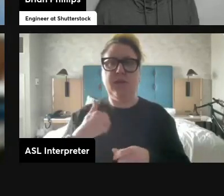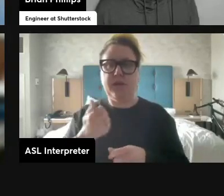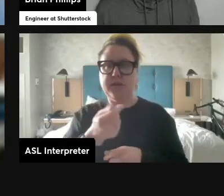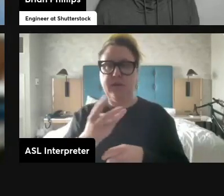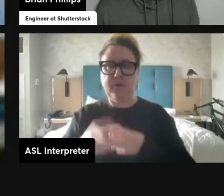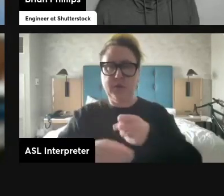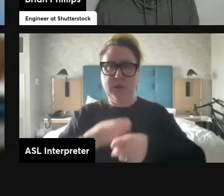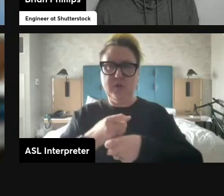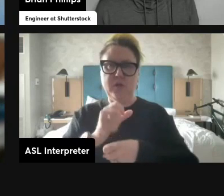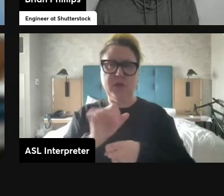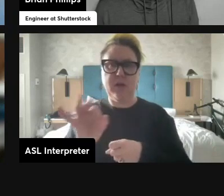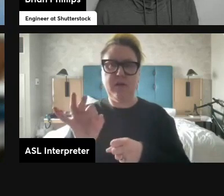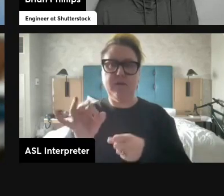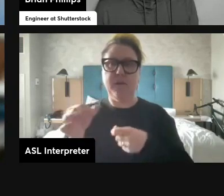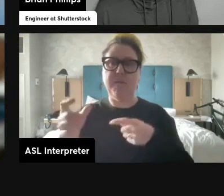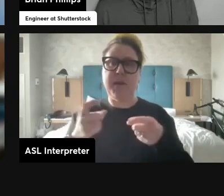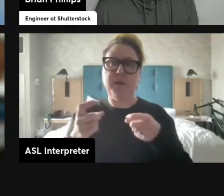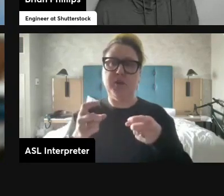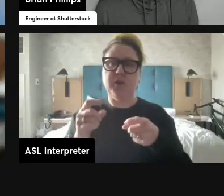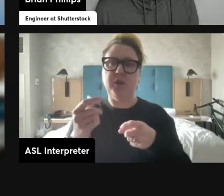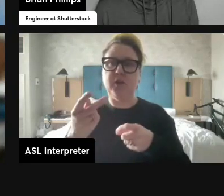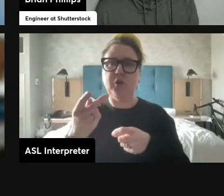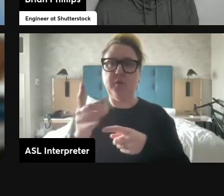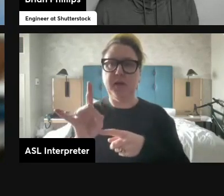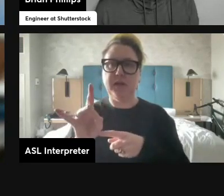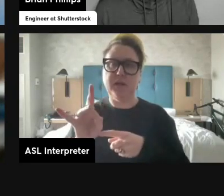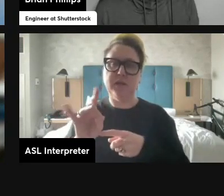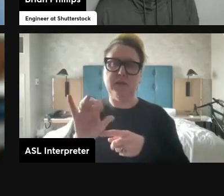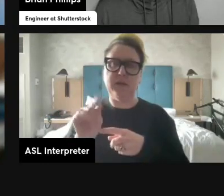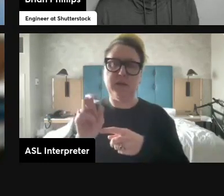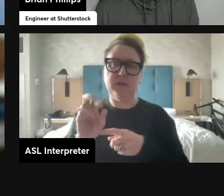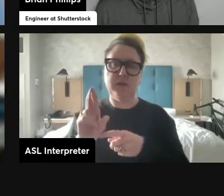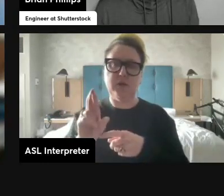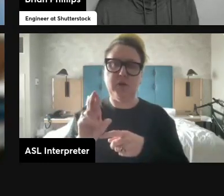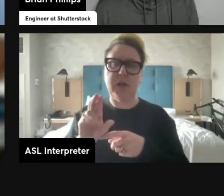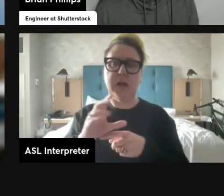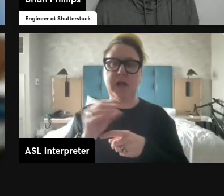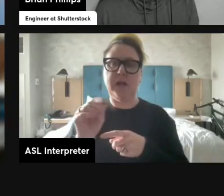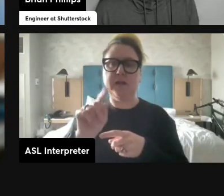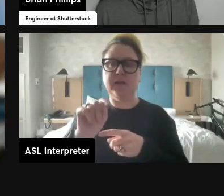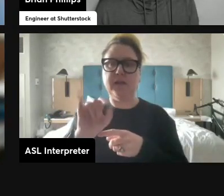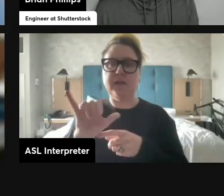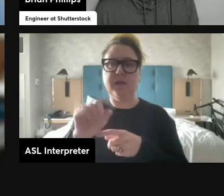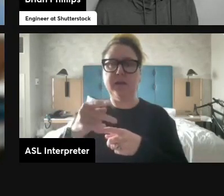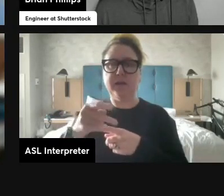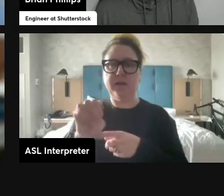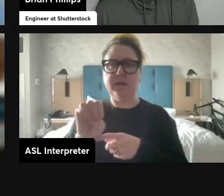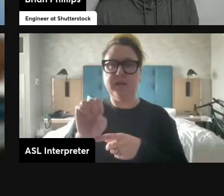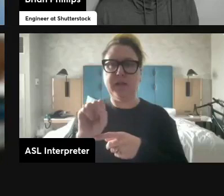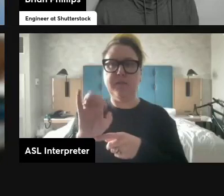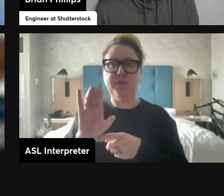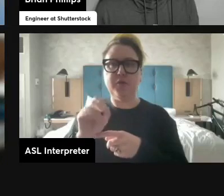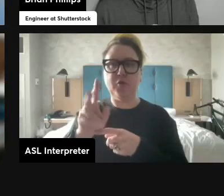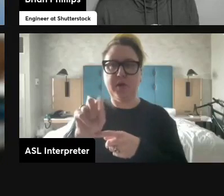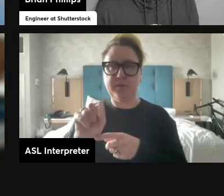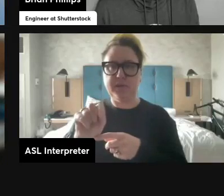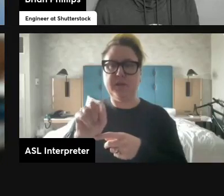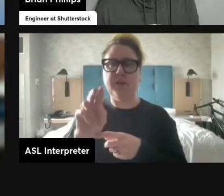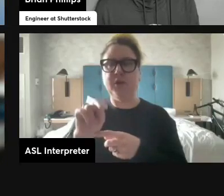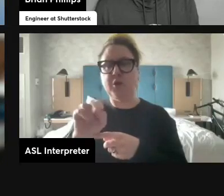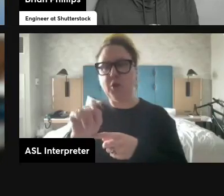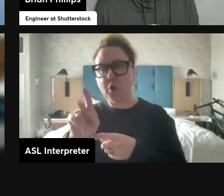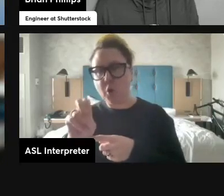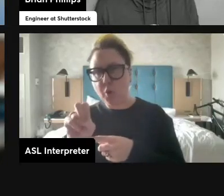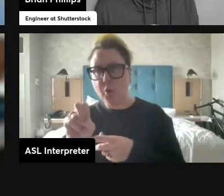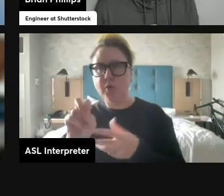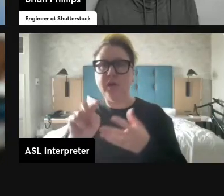of managing Kubernetes clusters, and we're a TypeScript, Node, React shop. So all